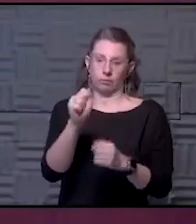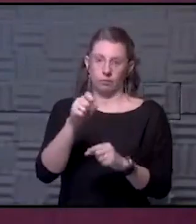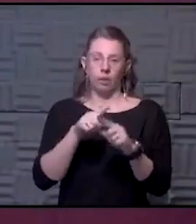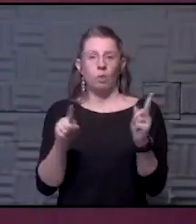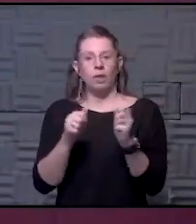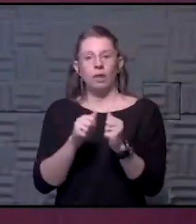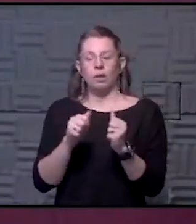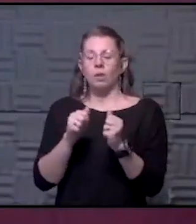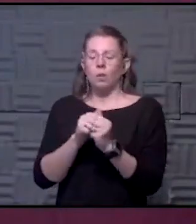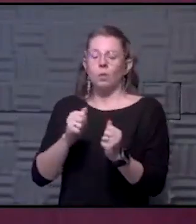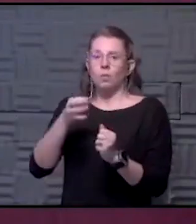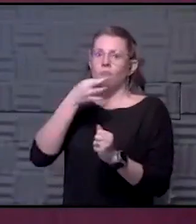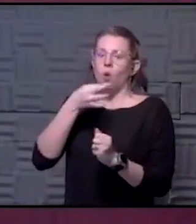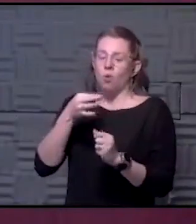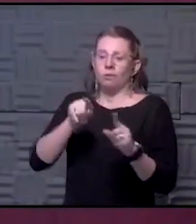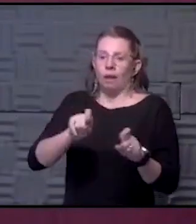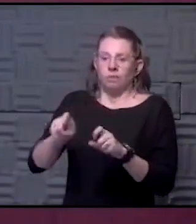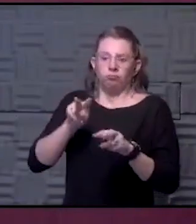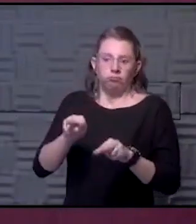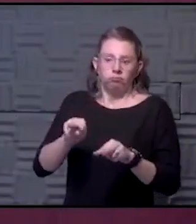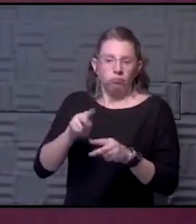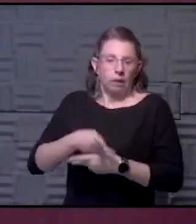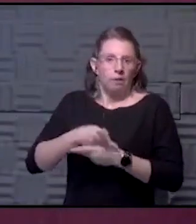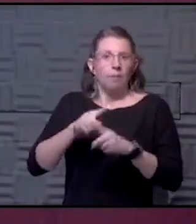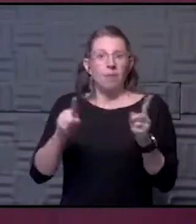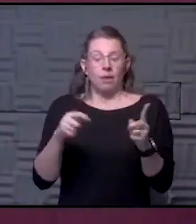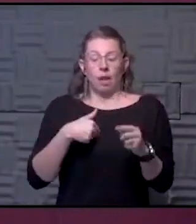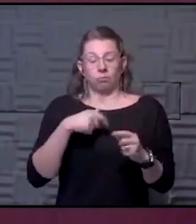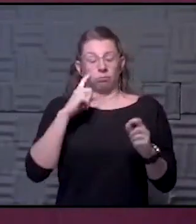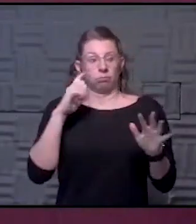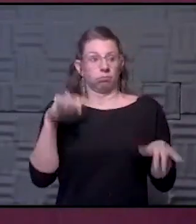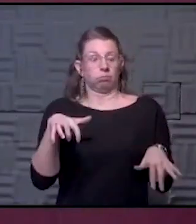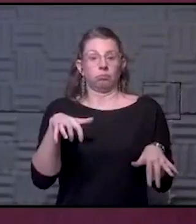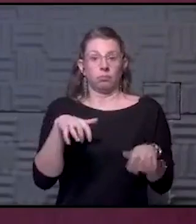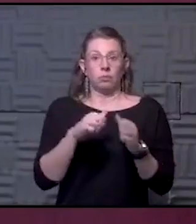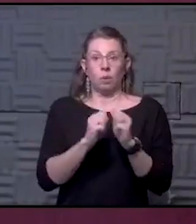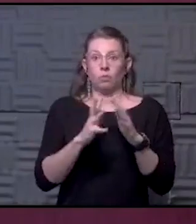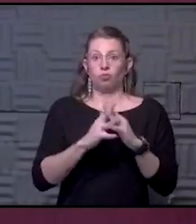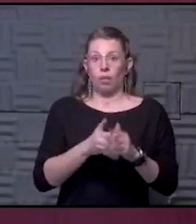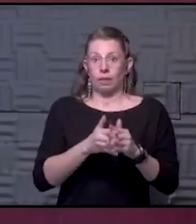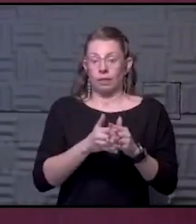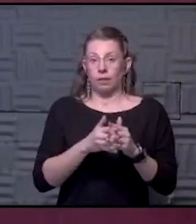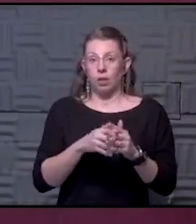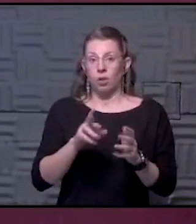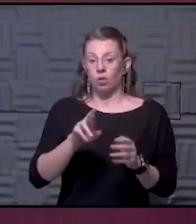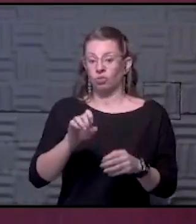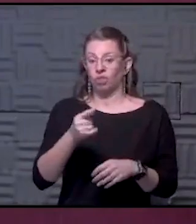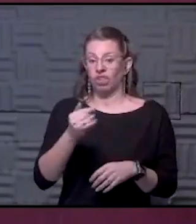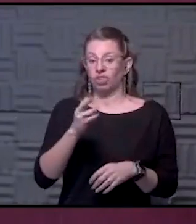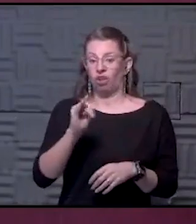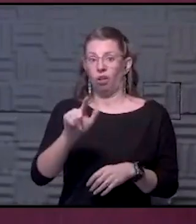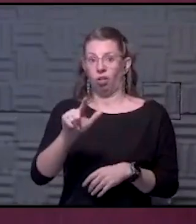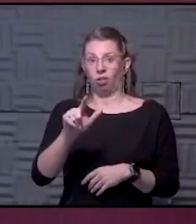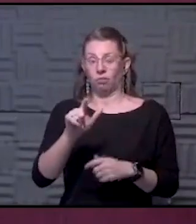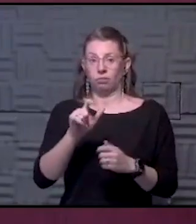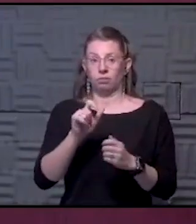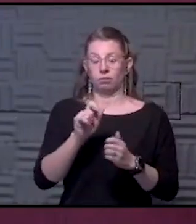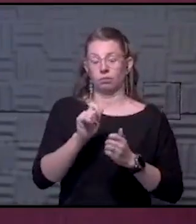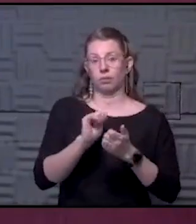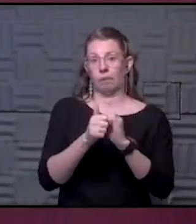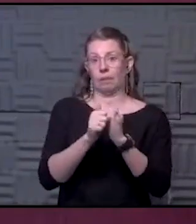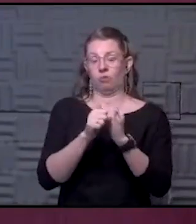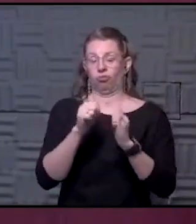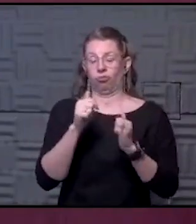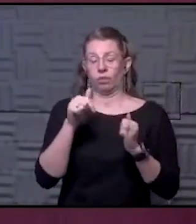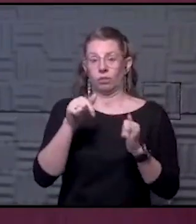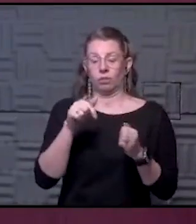With the pros, we get to test and monitor them very carefully, but I was surprised with wrestling. We're coming up to regionals this weekend in the state of Kansas, and then